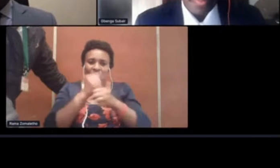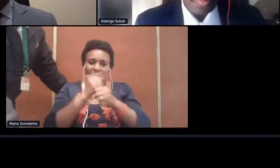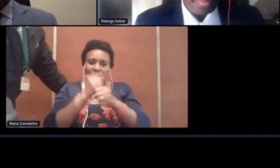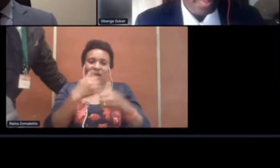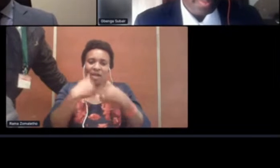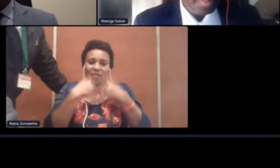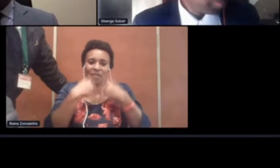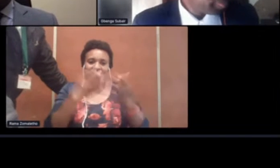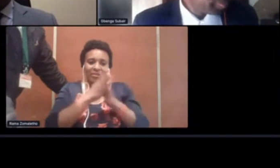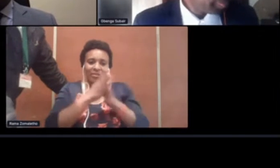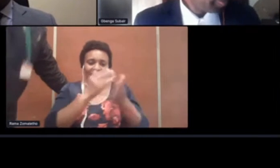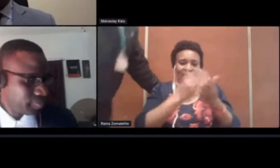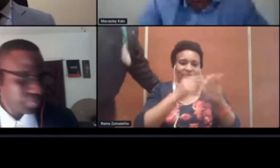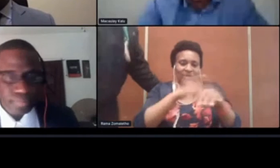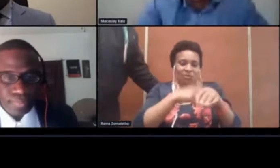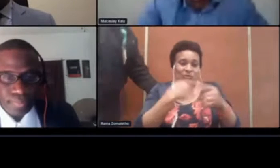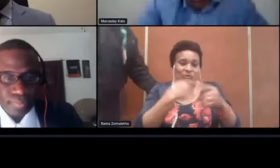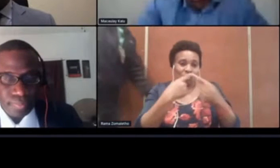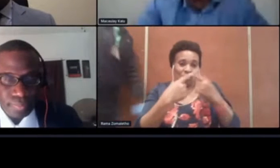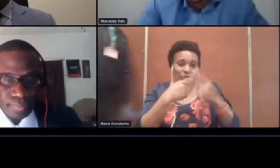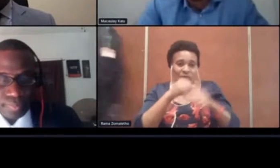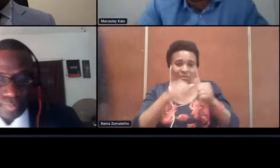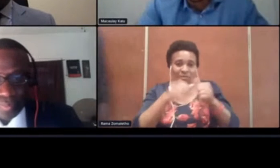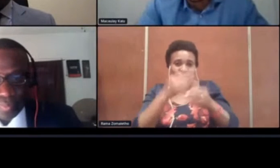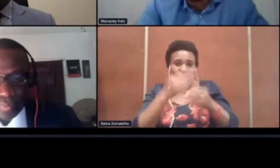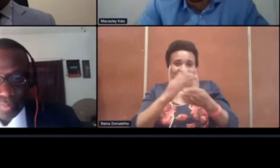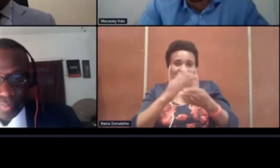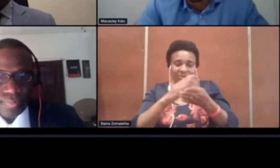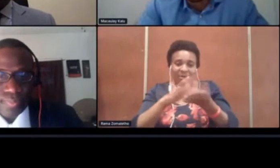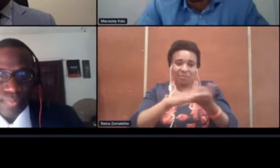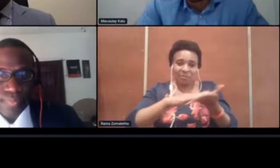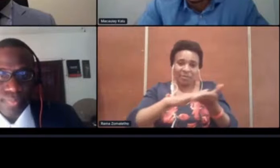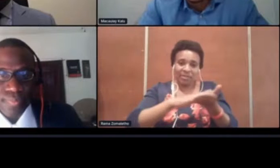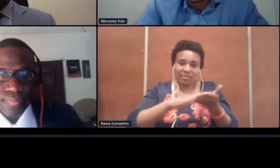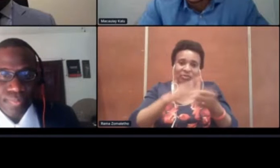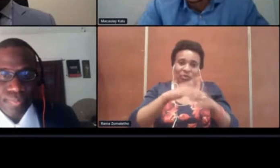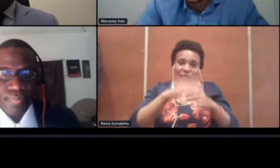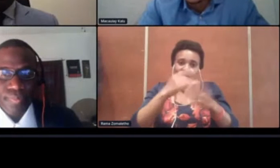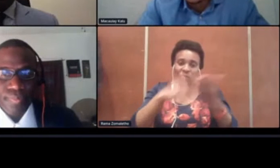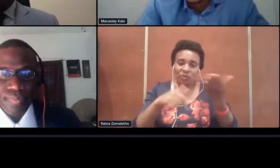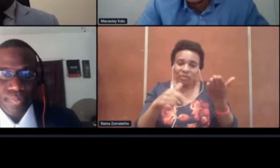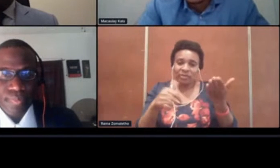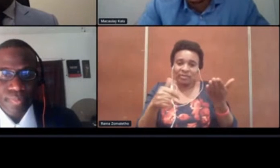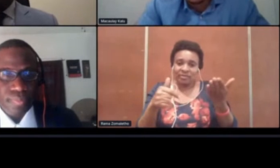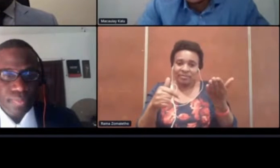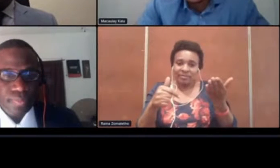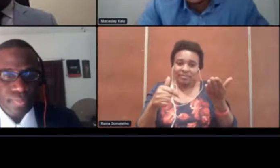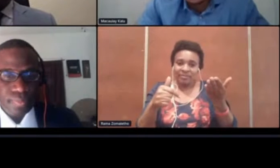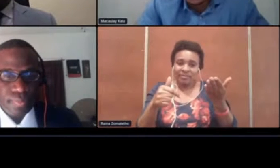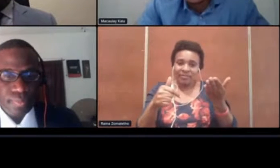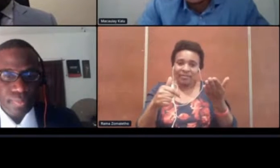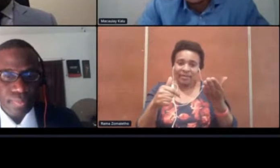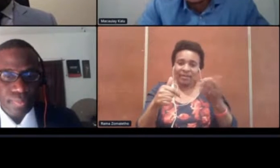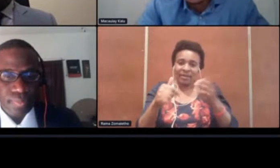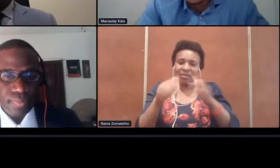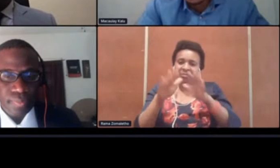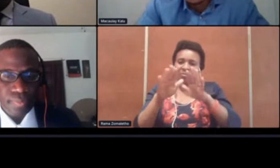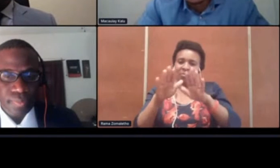based on, the measured, monitored, or seen funds